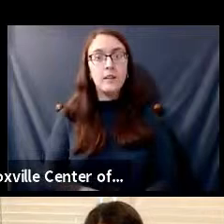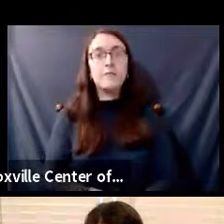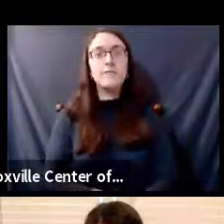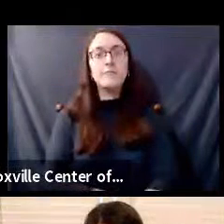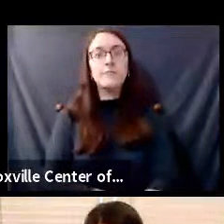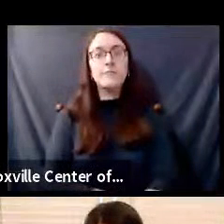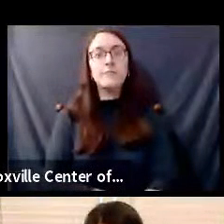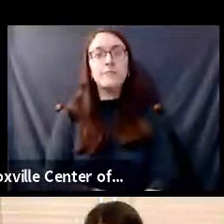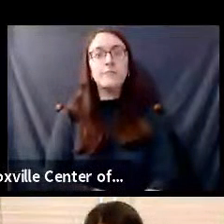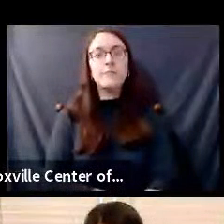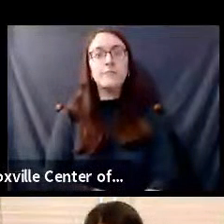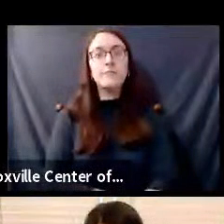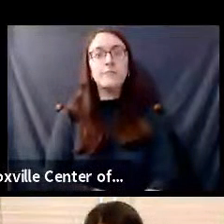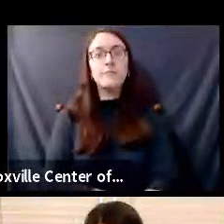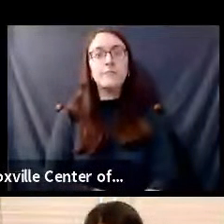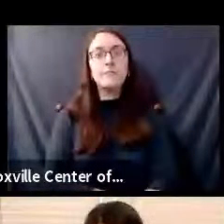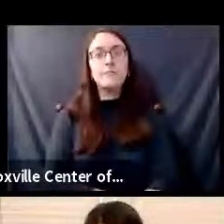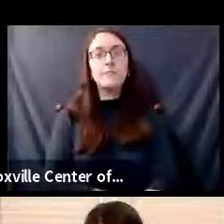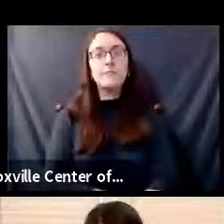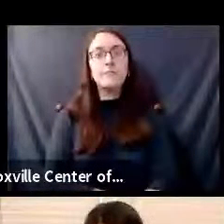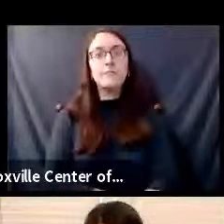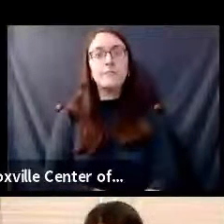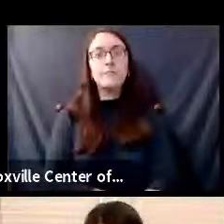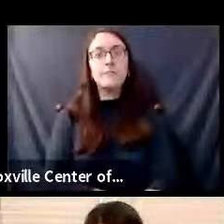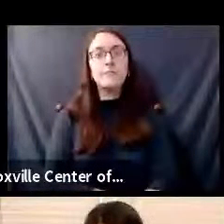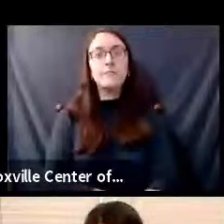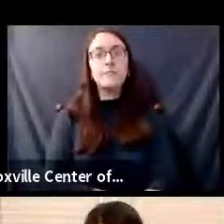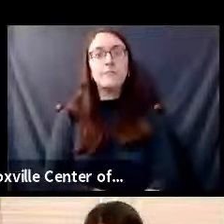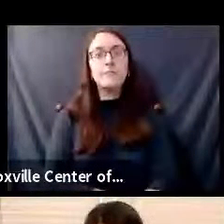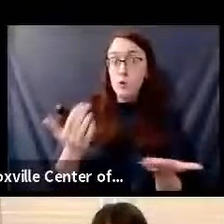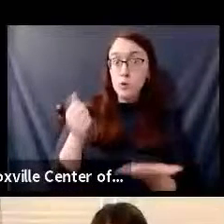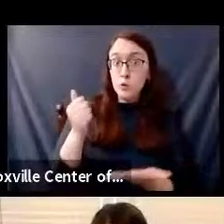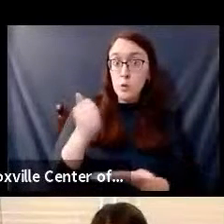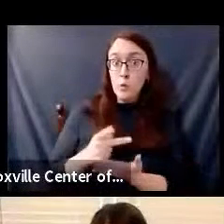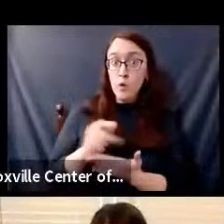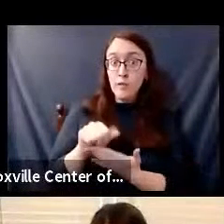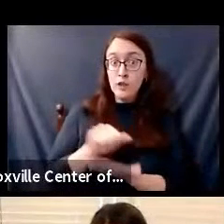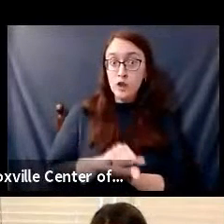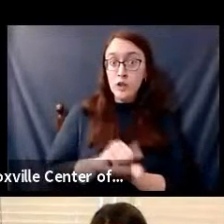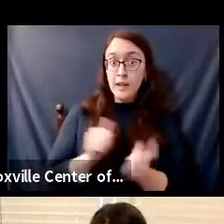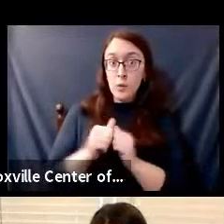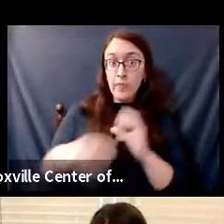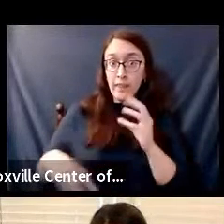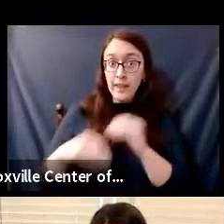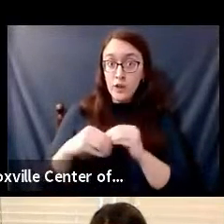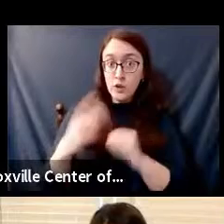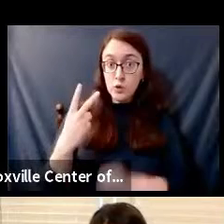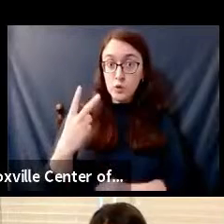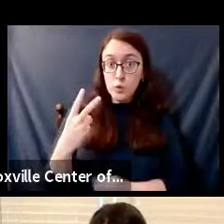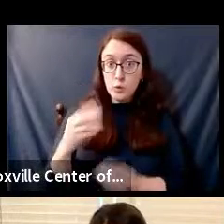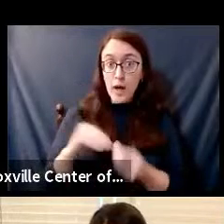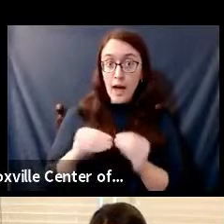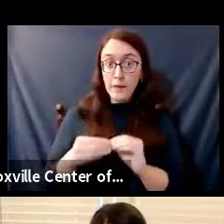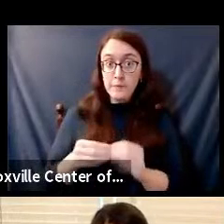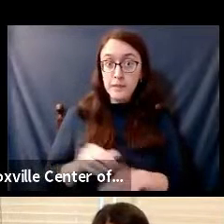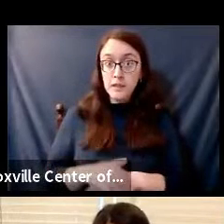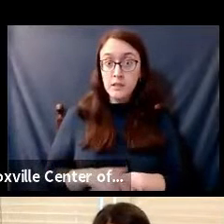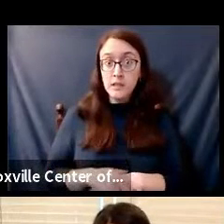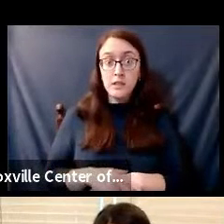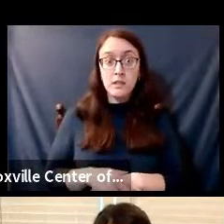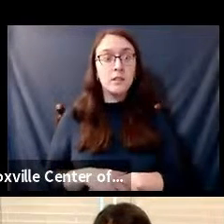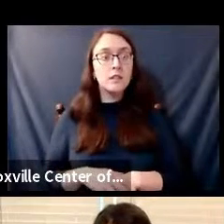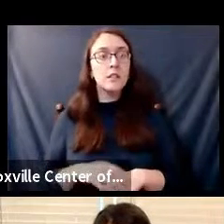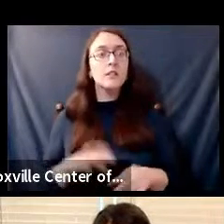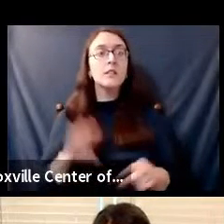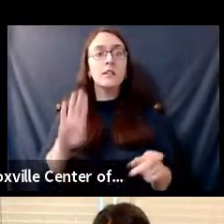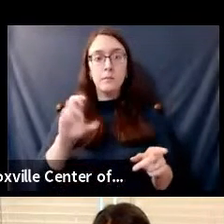Okay, hearing no, I guess I'll entertain a motion to approve the agenda with those 2 items added to it. I make a motion